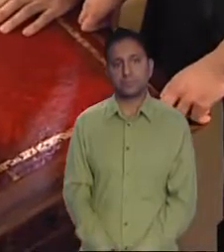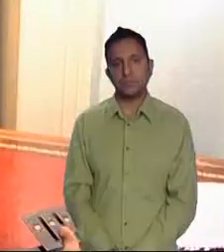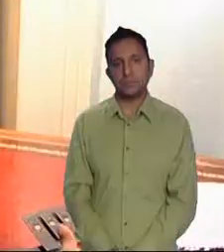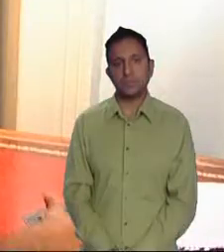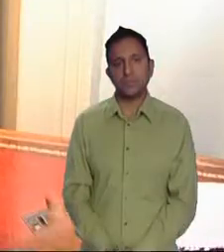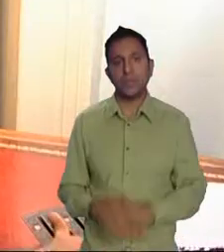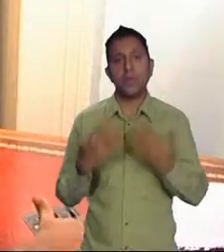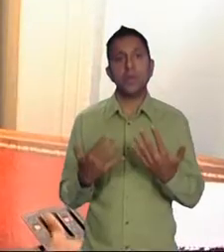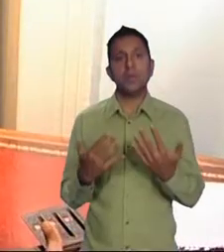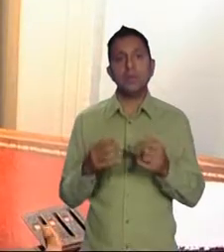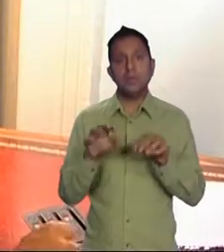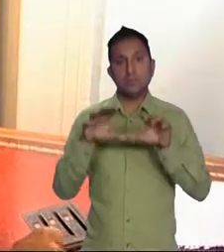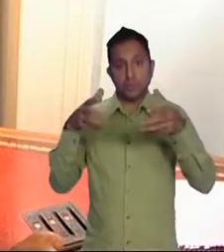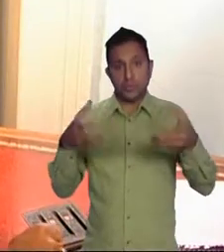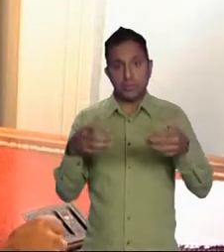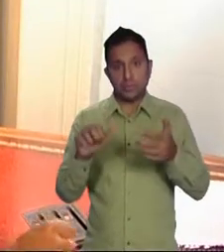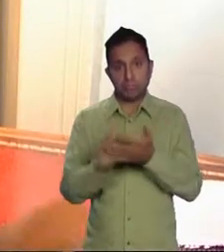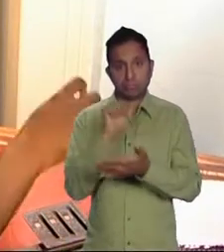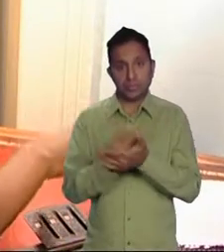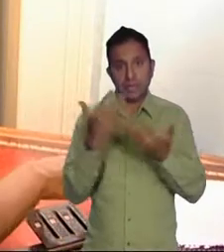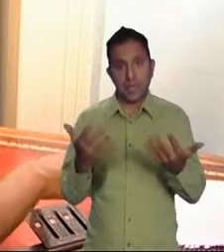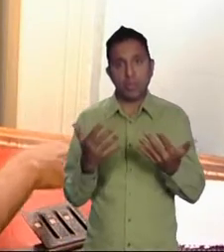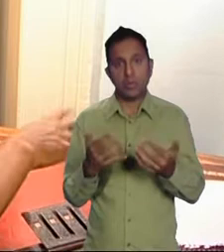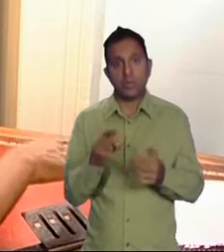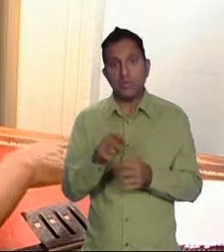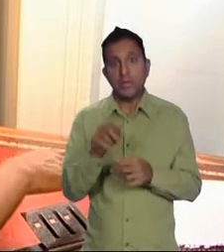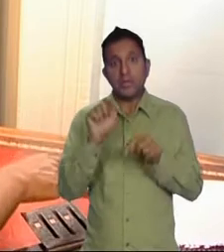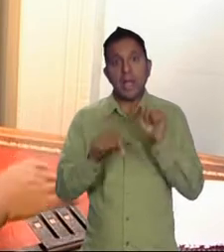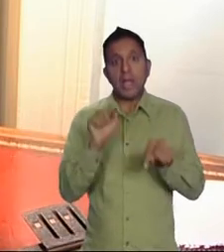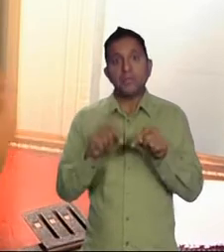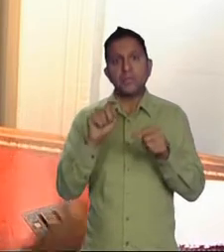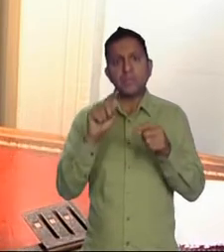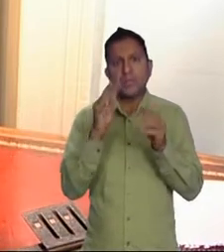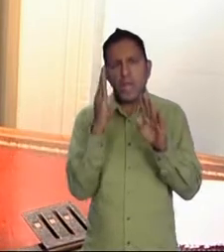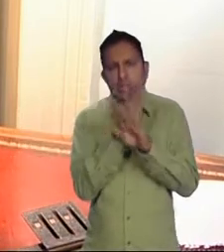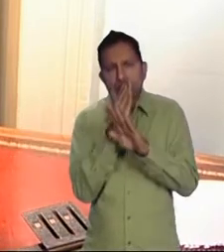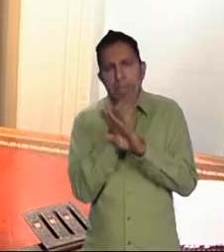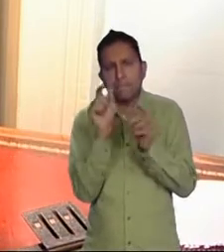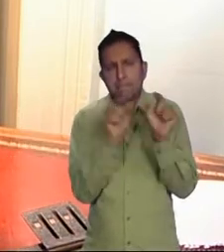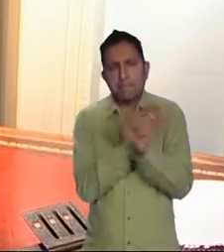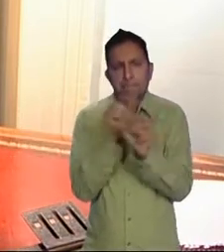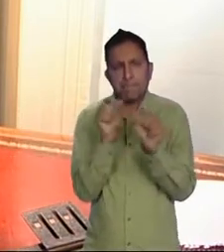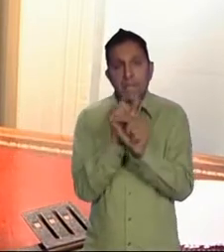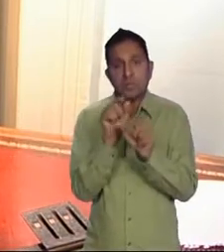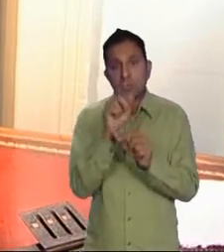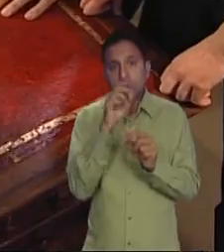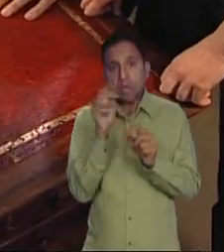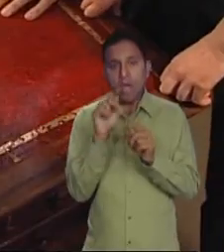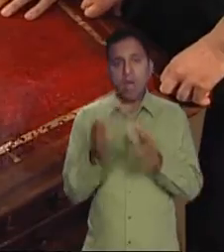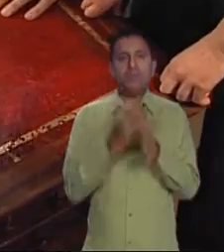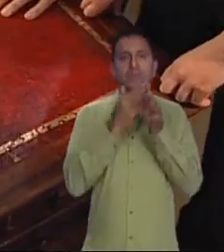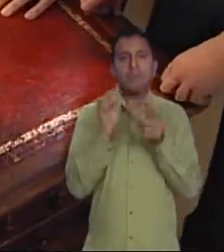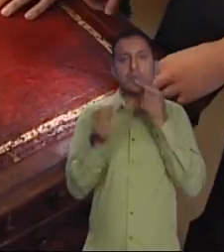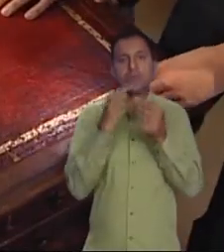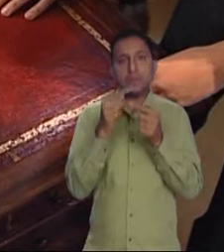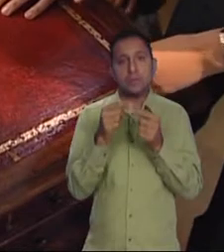Okay, so the machine is correctly set up now. If you type in the encrypted message, you should get out the original message, so type away. Go